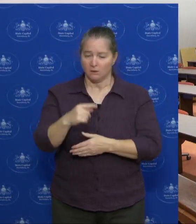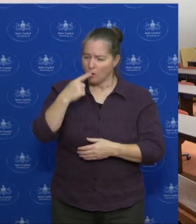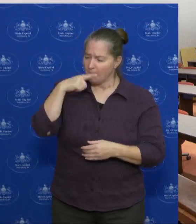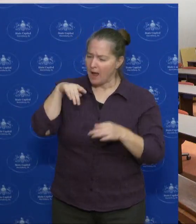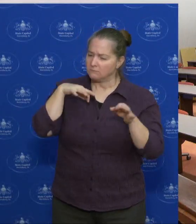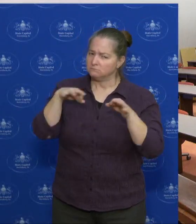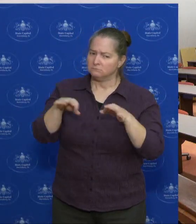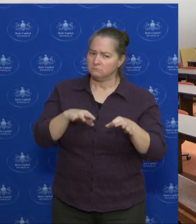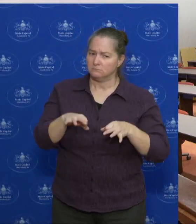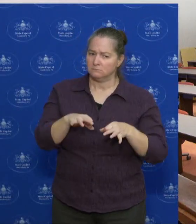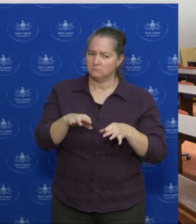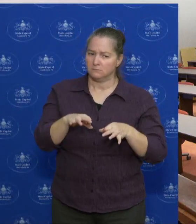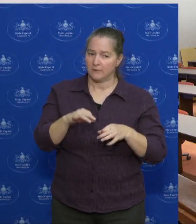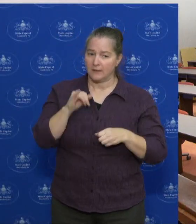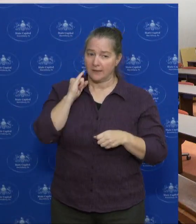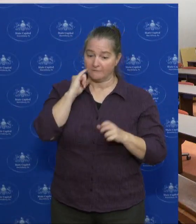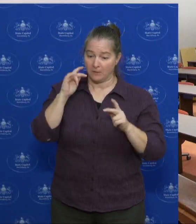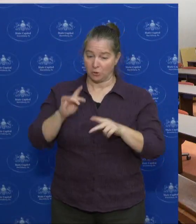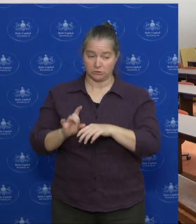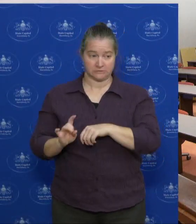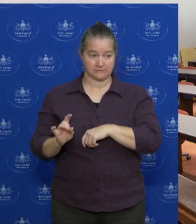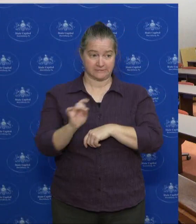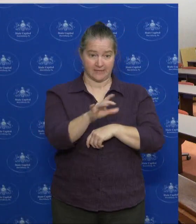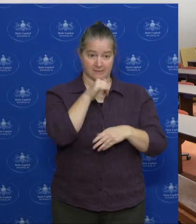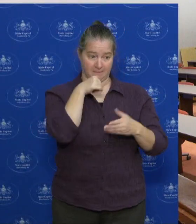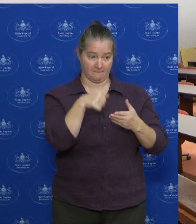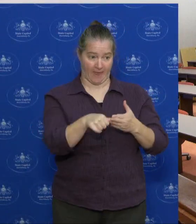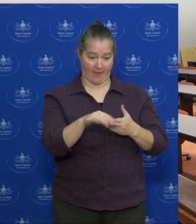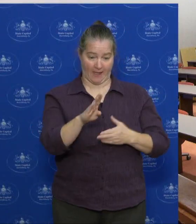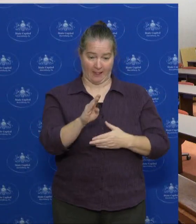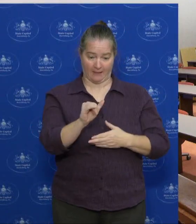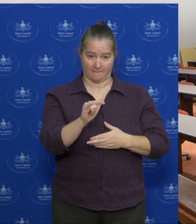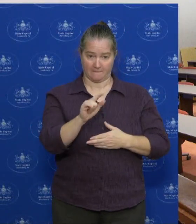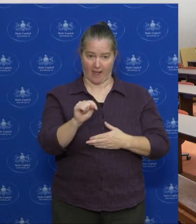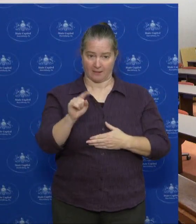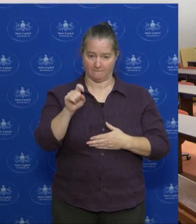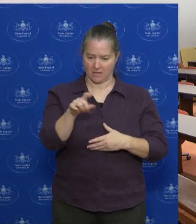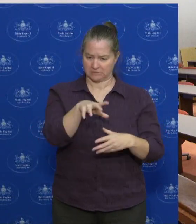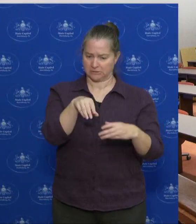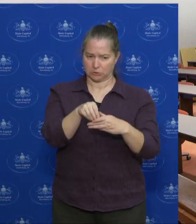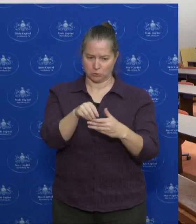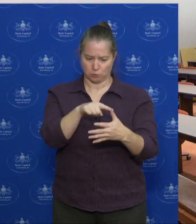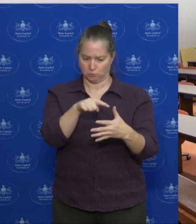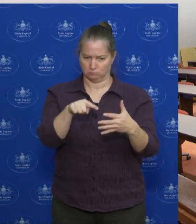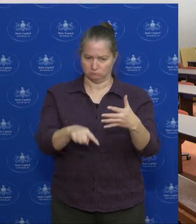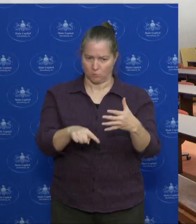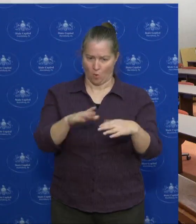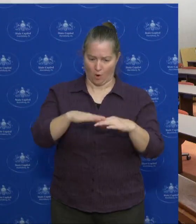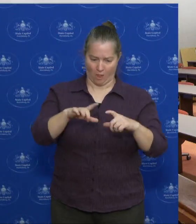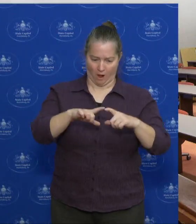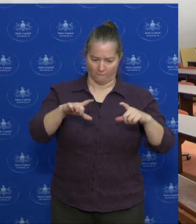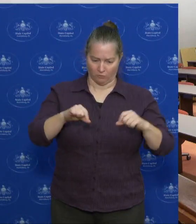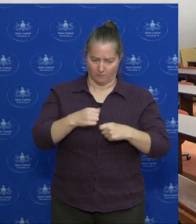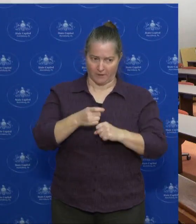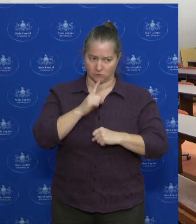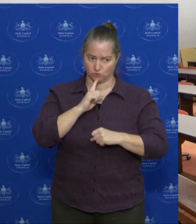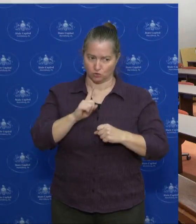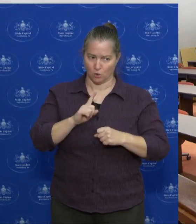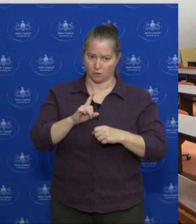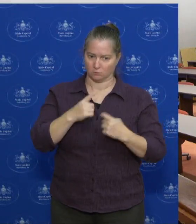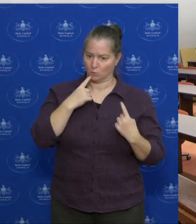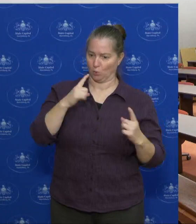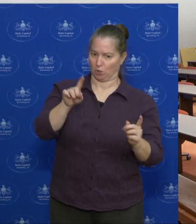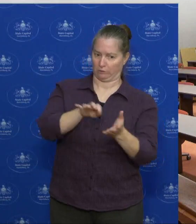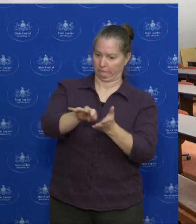really quick, just if voters are sending in their mail ballot, what has to be on that mail envelope in order to make sure it counts?